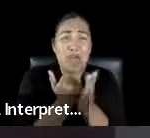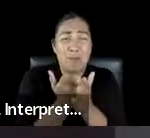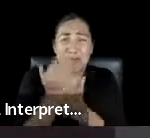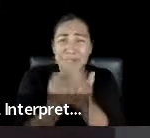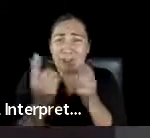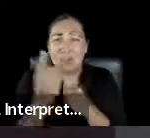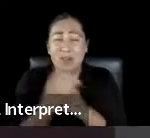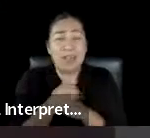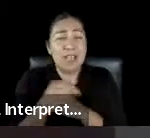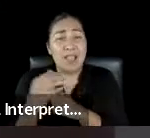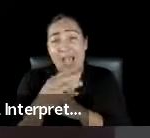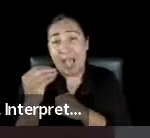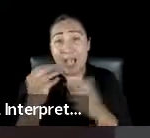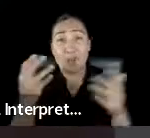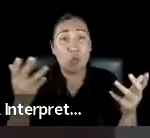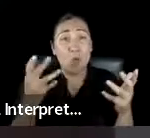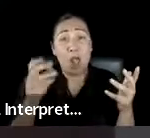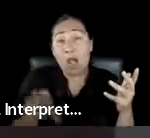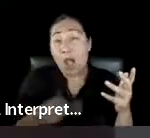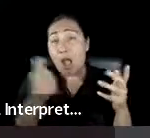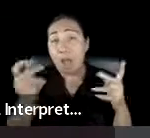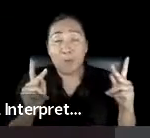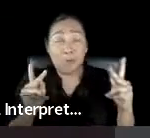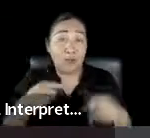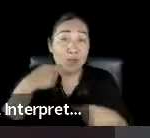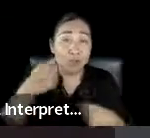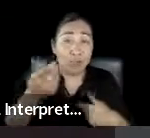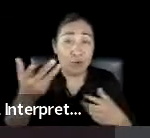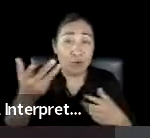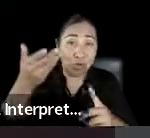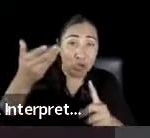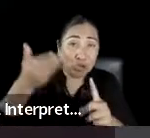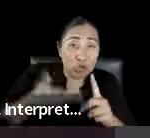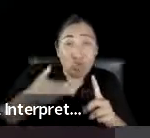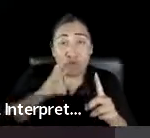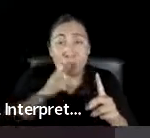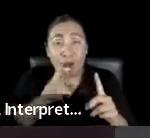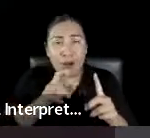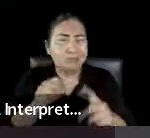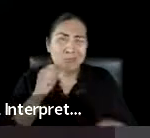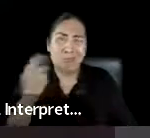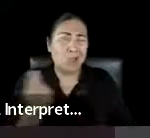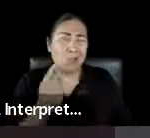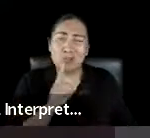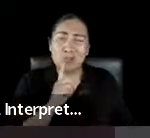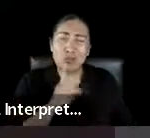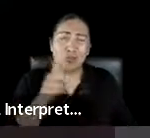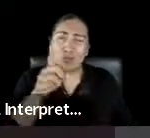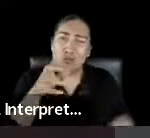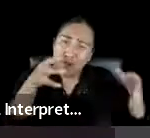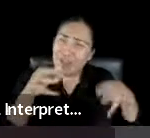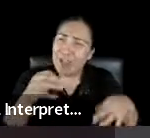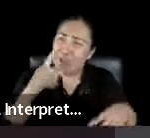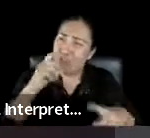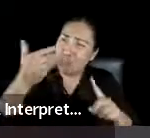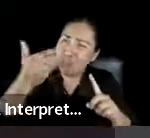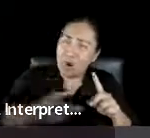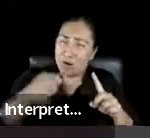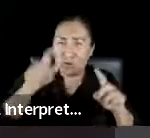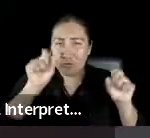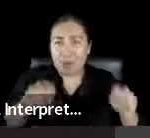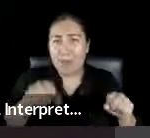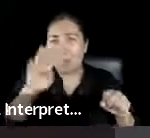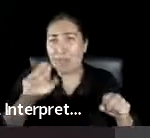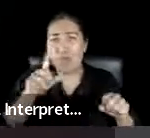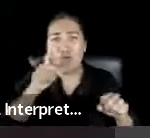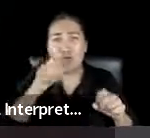that just what other people tell you that you are, that's not always true. You define who you are. You can be